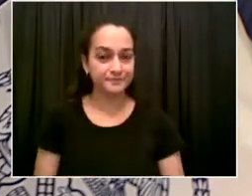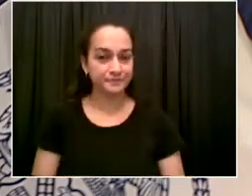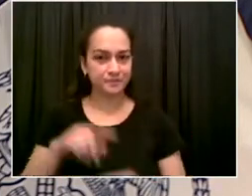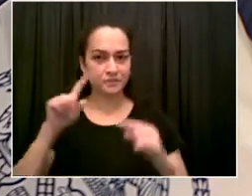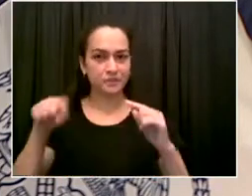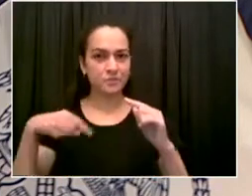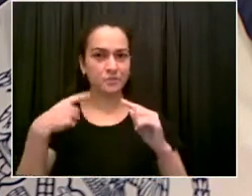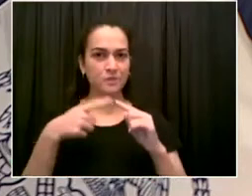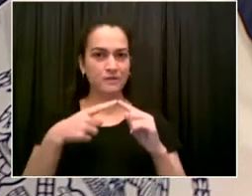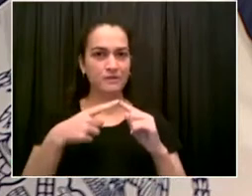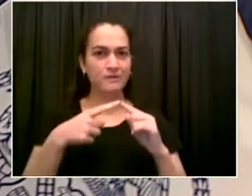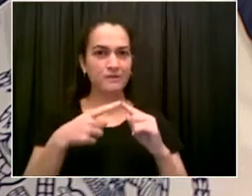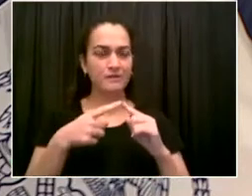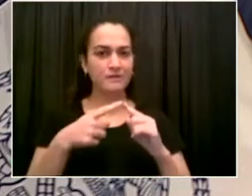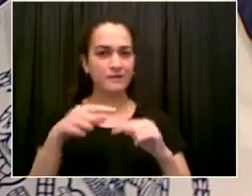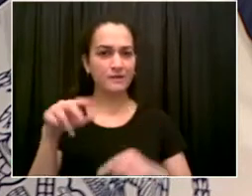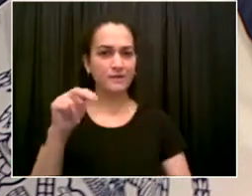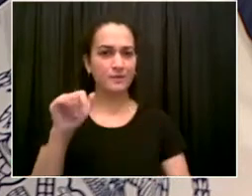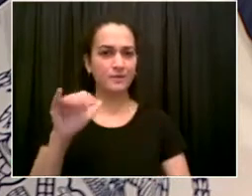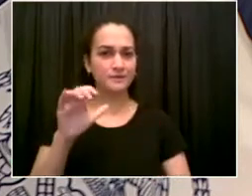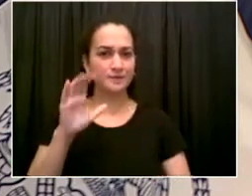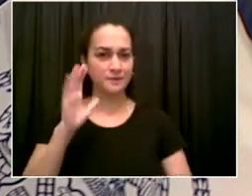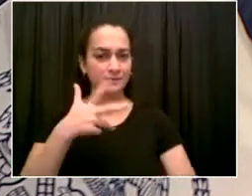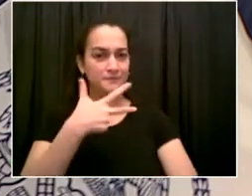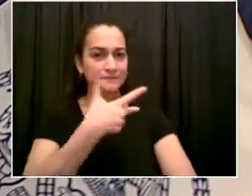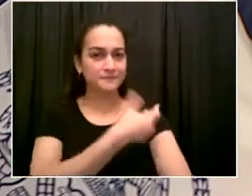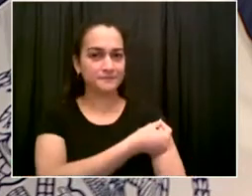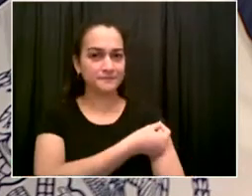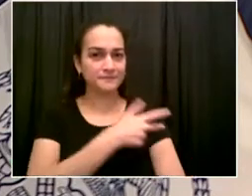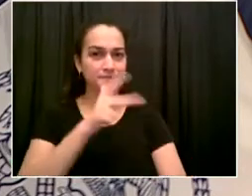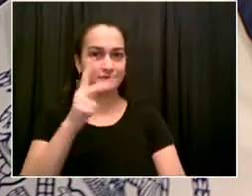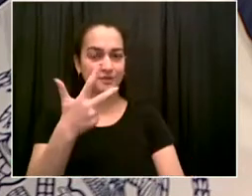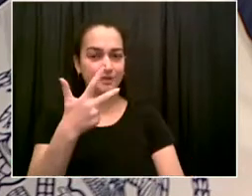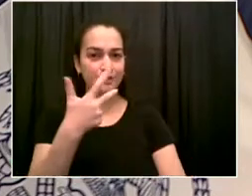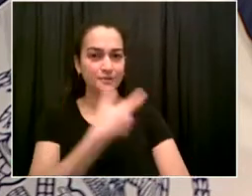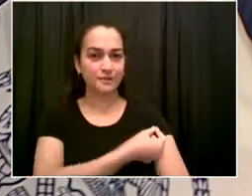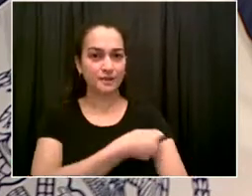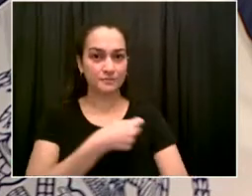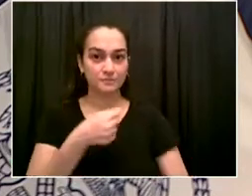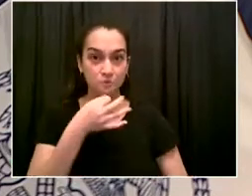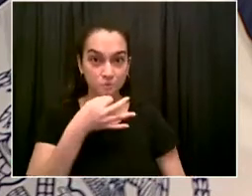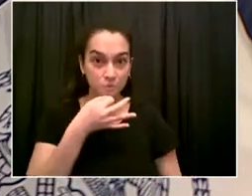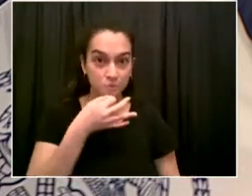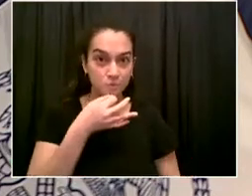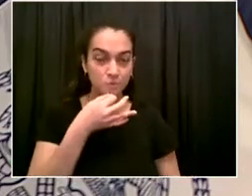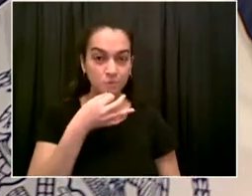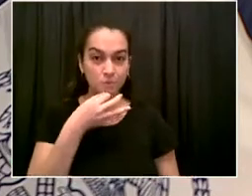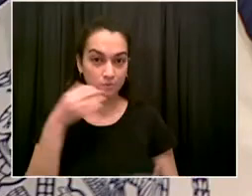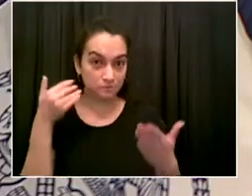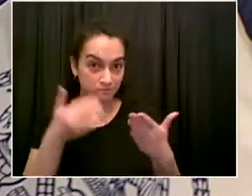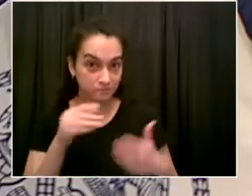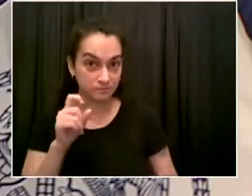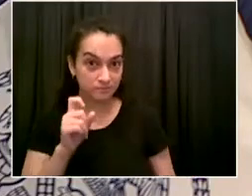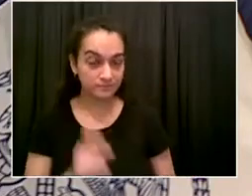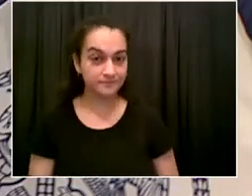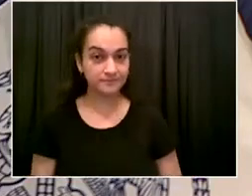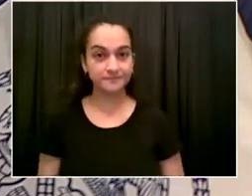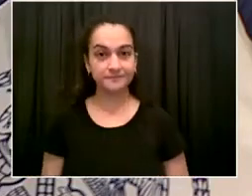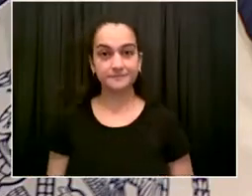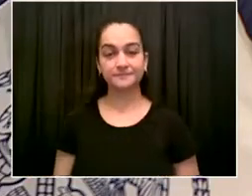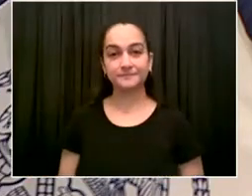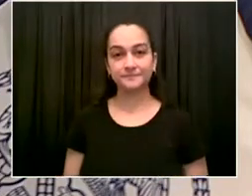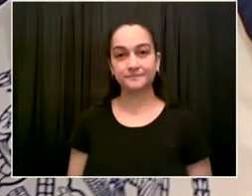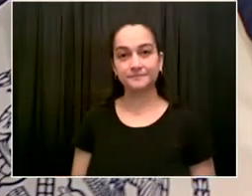soon would they do it? Yeah, excellent questions. And I don't think we have Dr. Choksi right now. We have Dr. Long and Dr. Varma, so I'll turn to them.